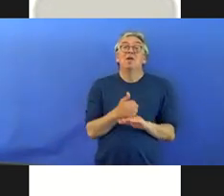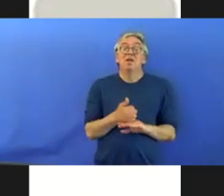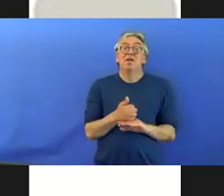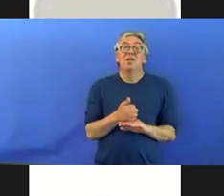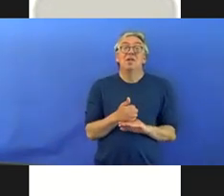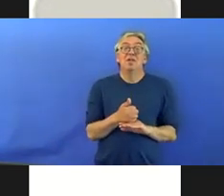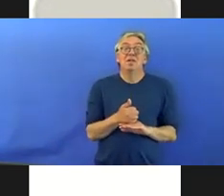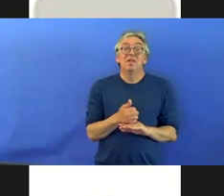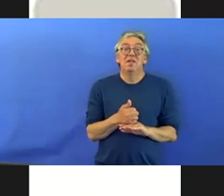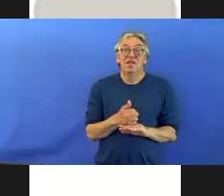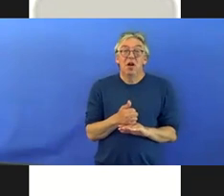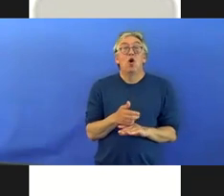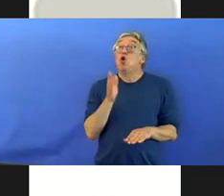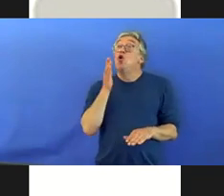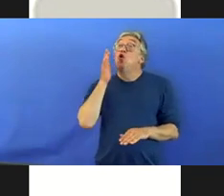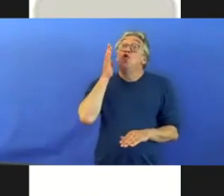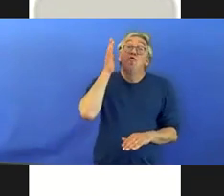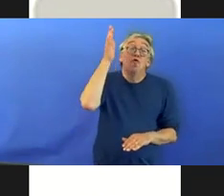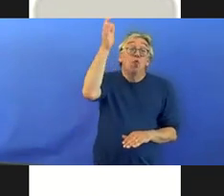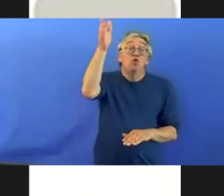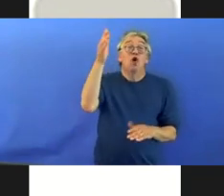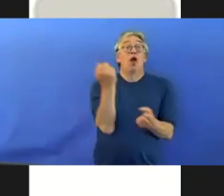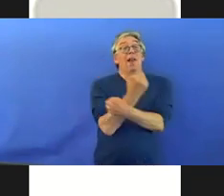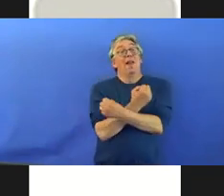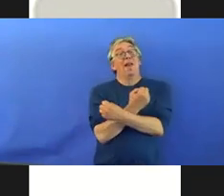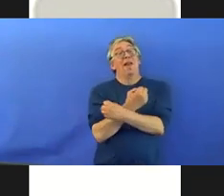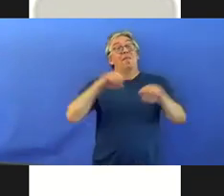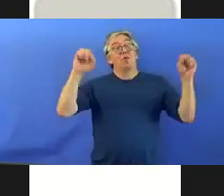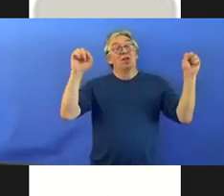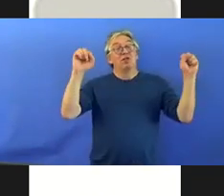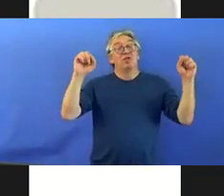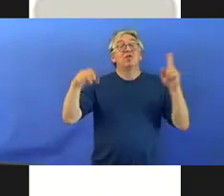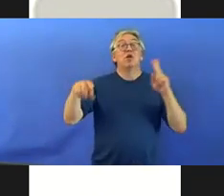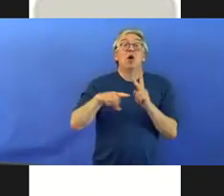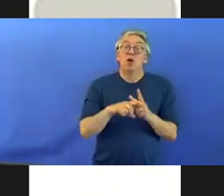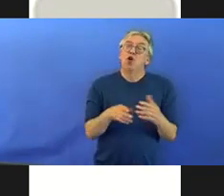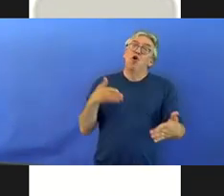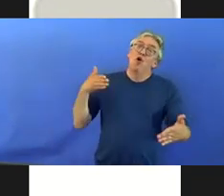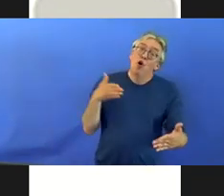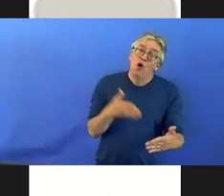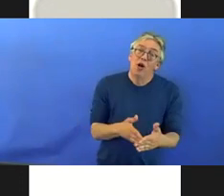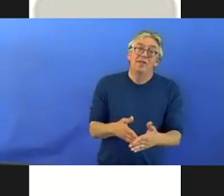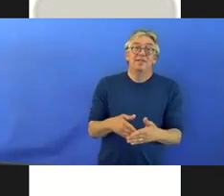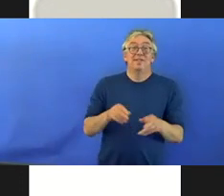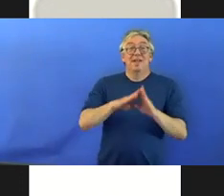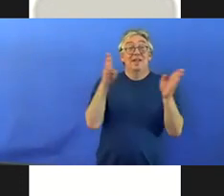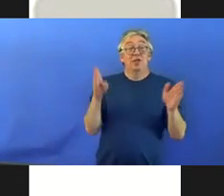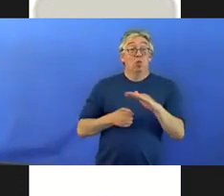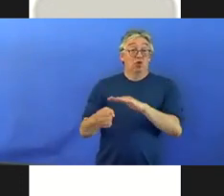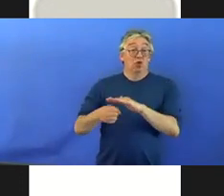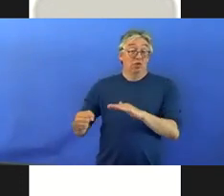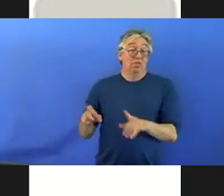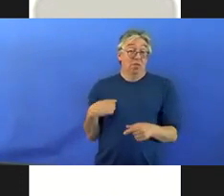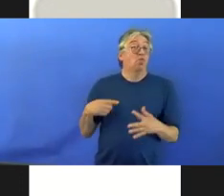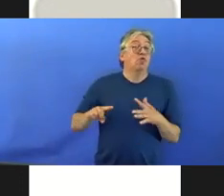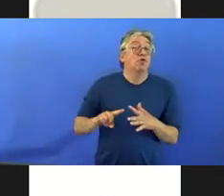Liberation and Deinstitutionalization of the Wards for Muscular Dystrophy since 2019 to make a